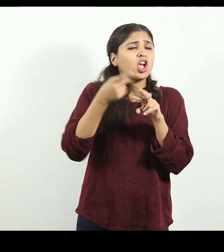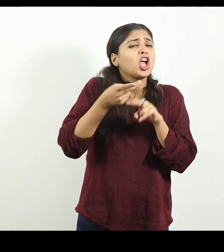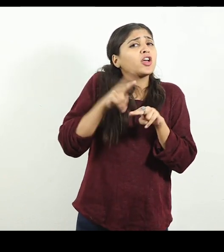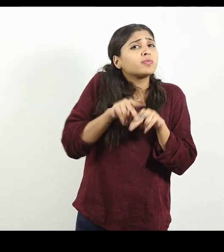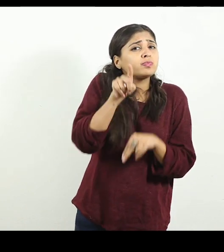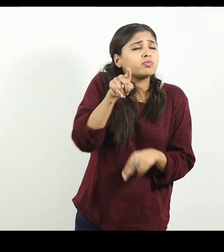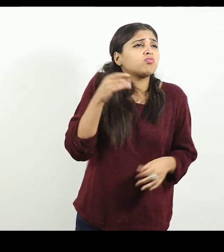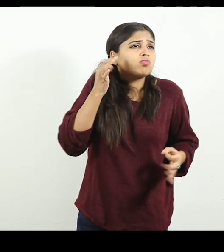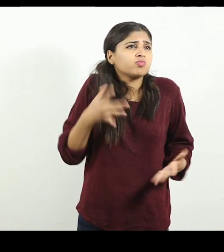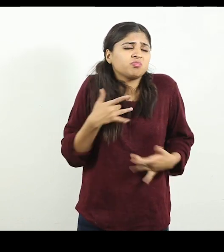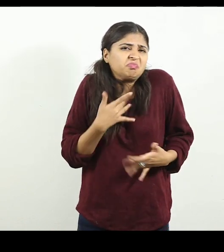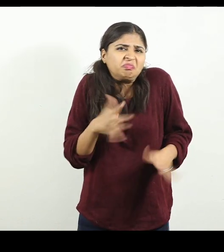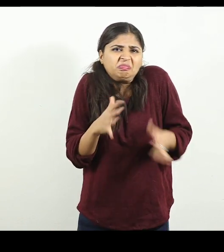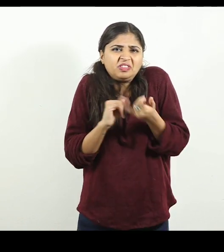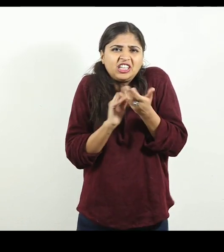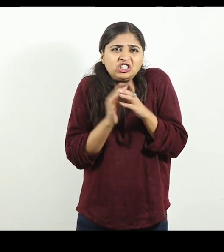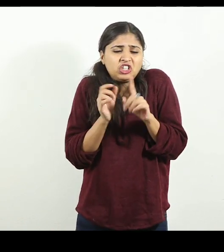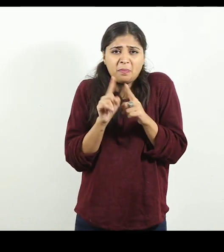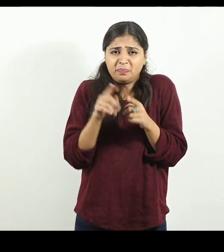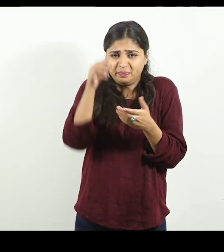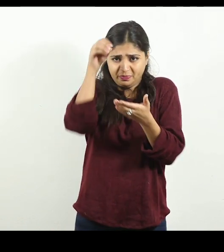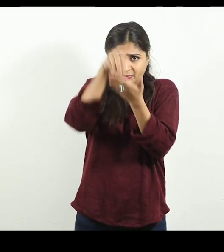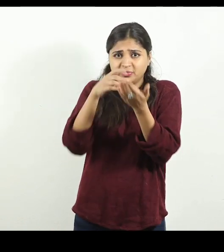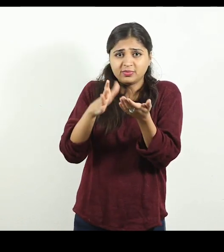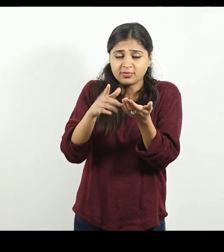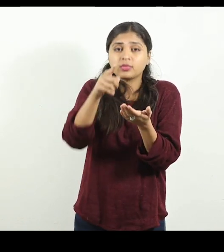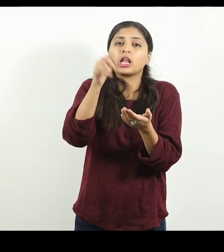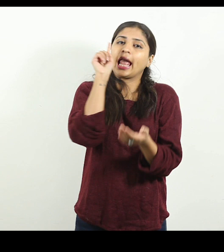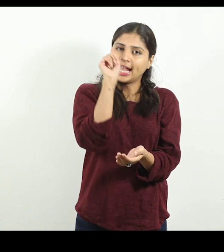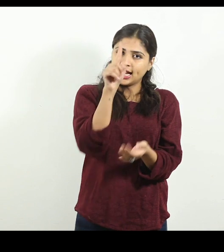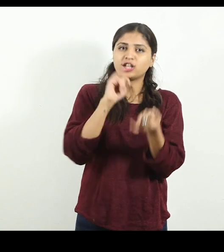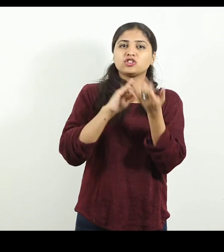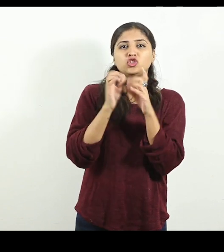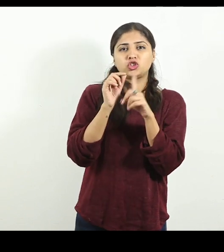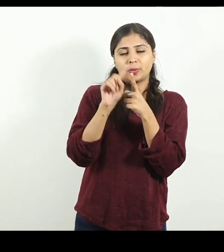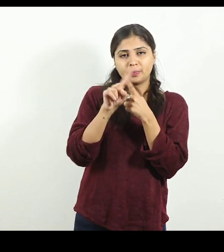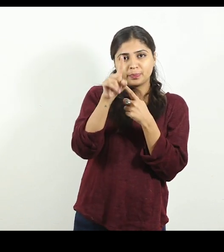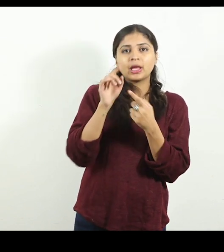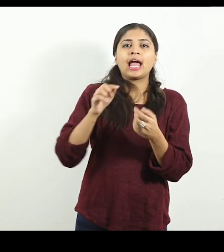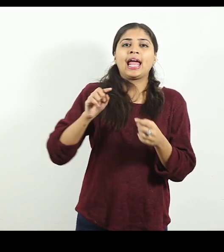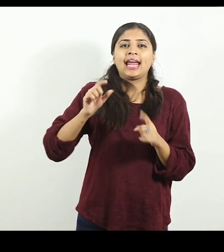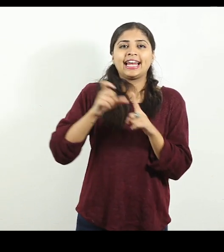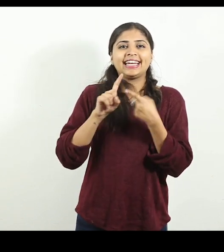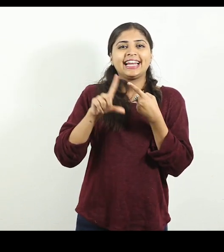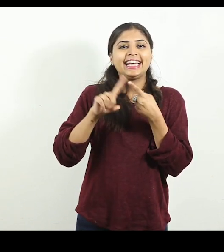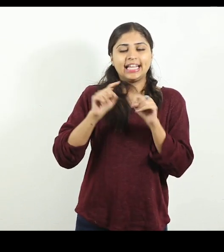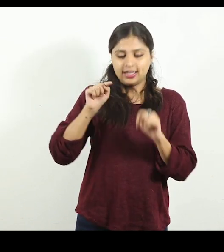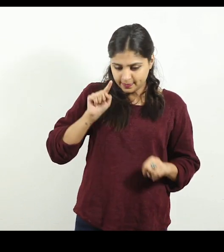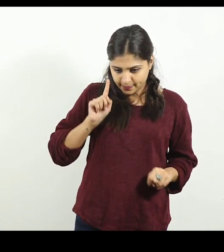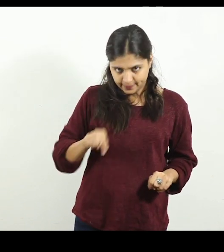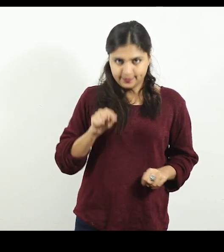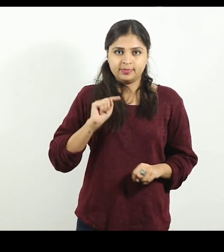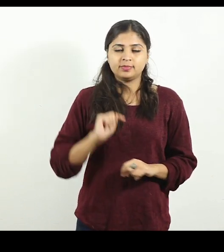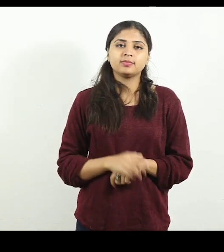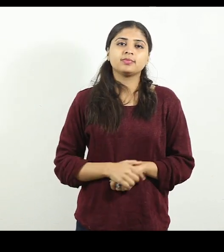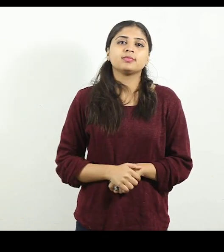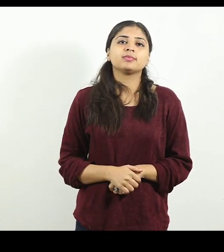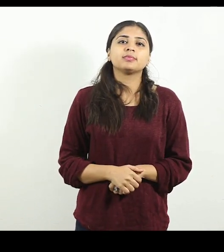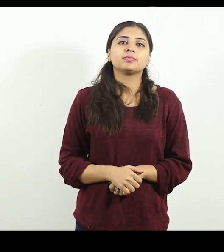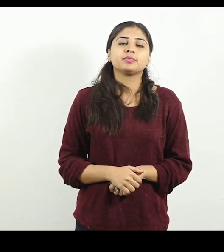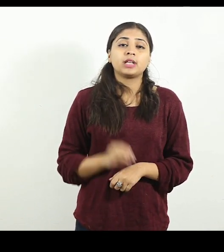Delete shapes. If you decide you no longer want the shape in your document, then click on the shape and then press